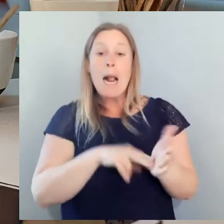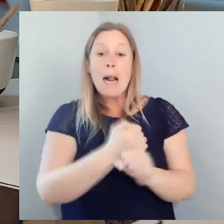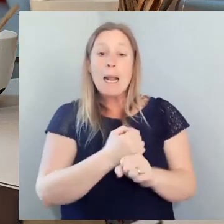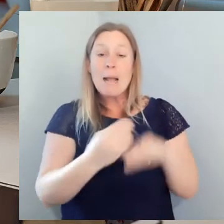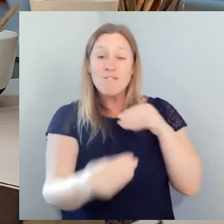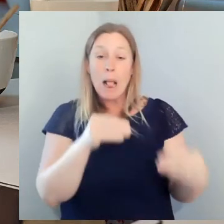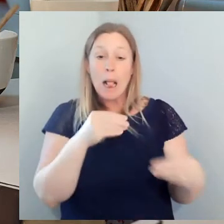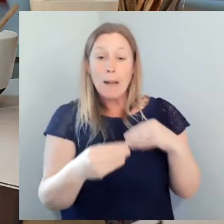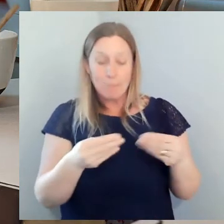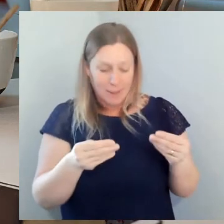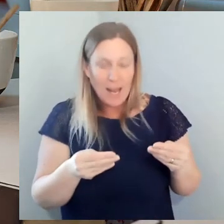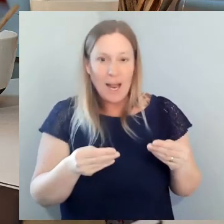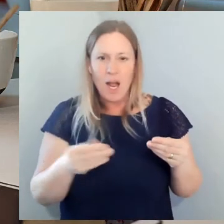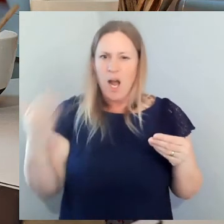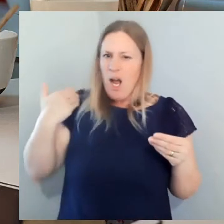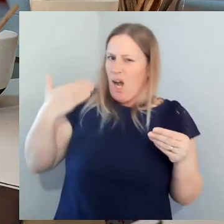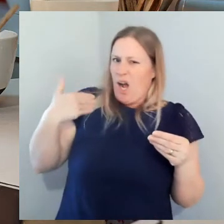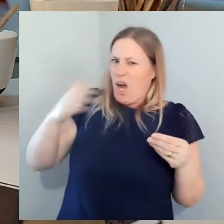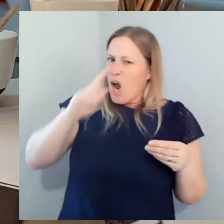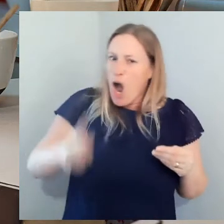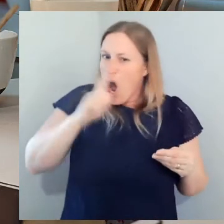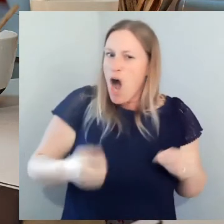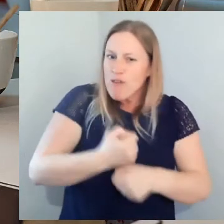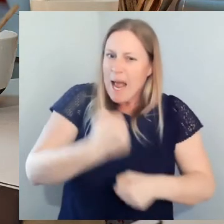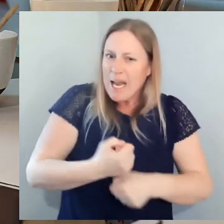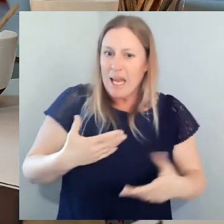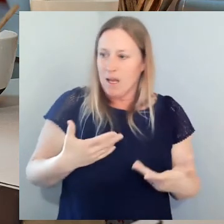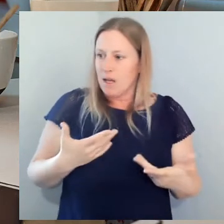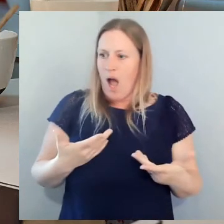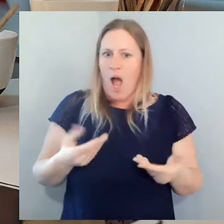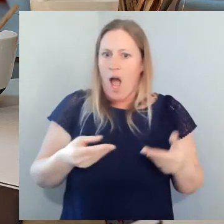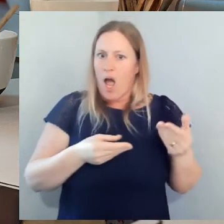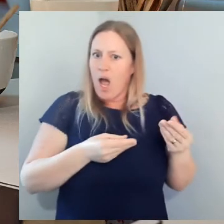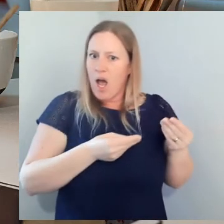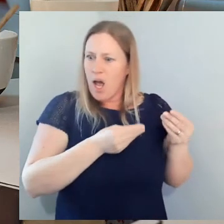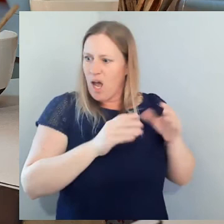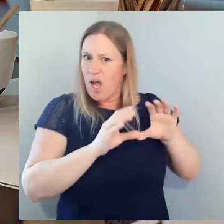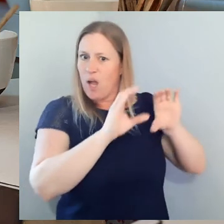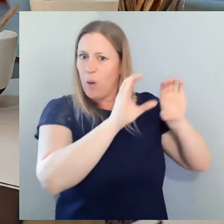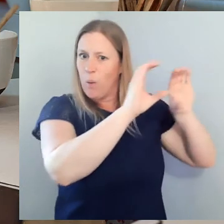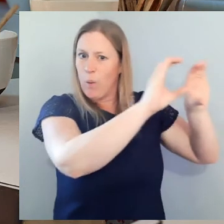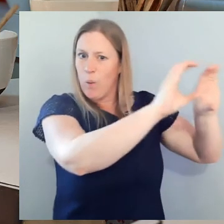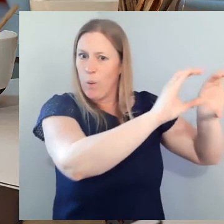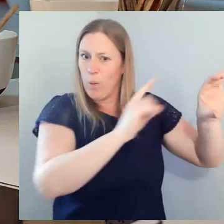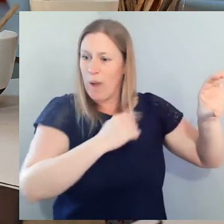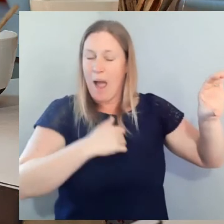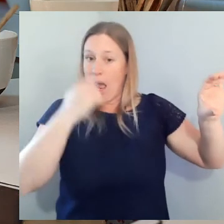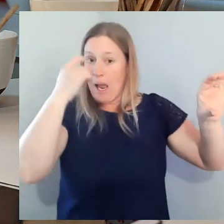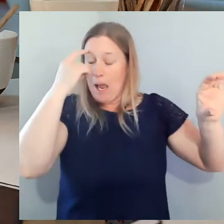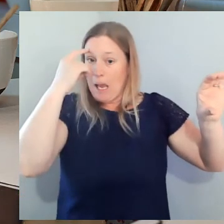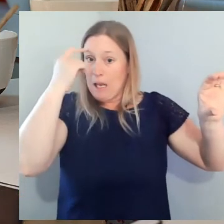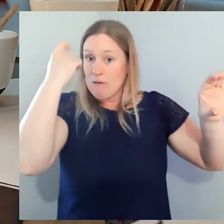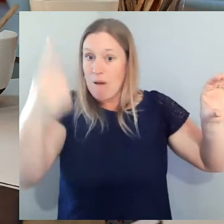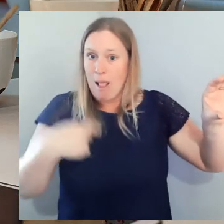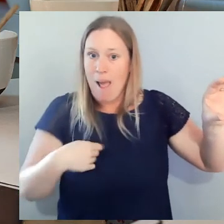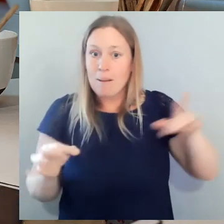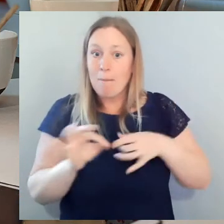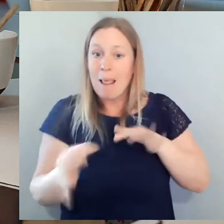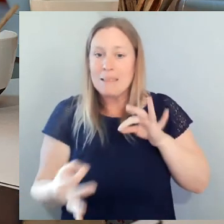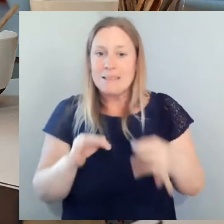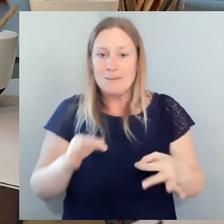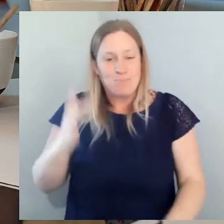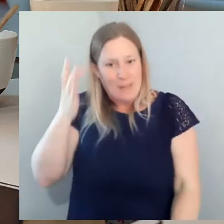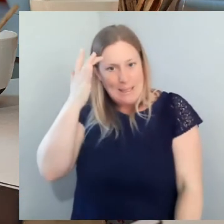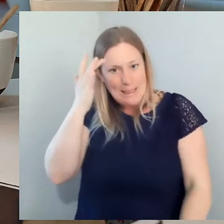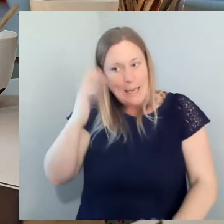Jessie almost snatched it out of my hand. "No, you can't use that, Granny." "Oh," I said, only just realising